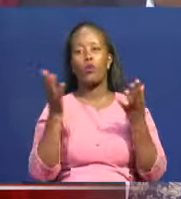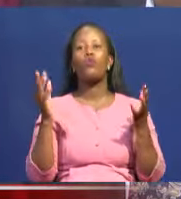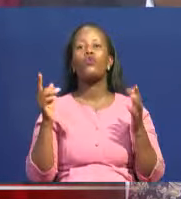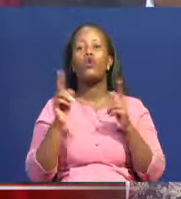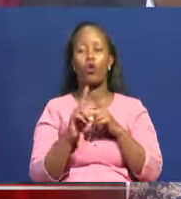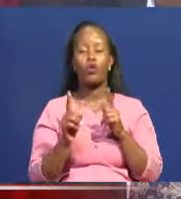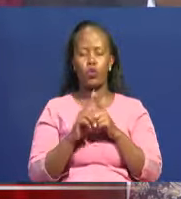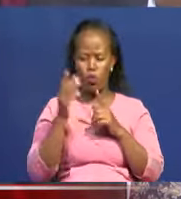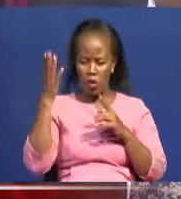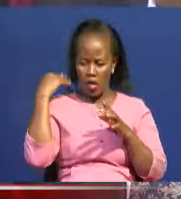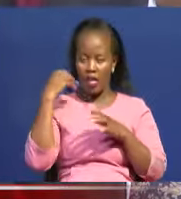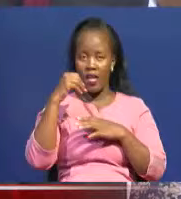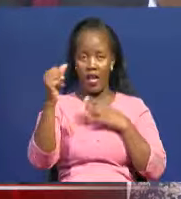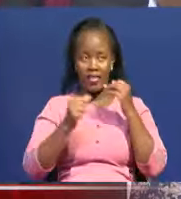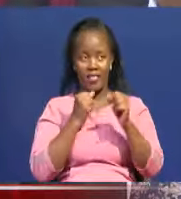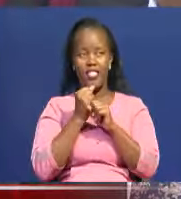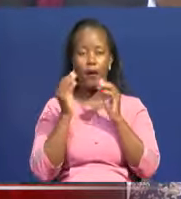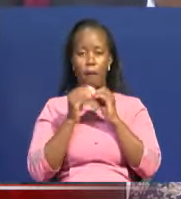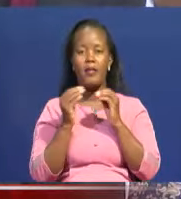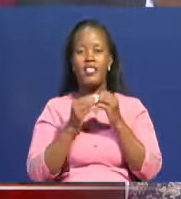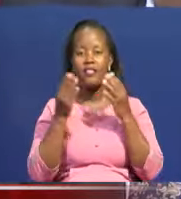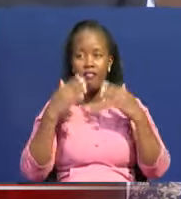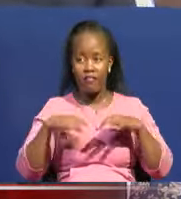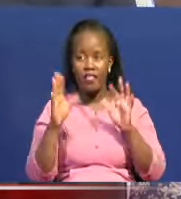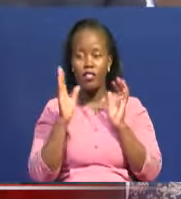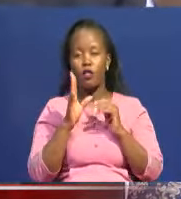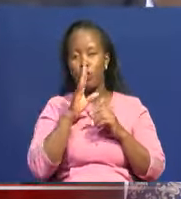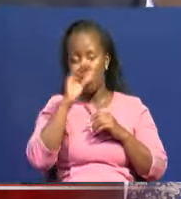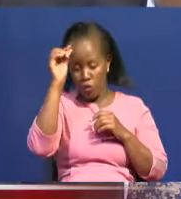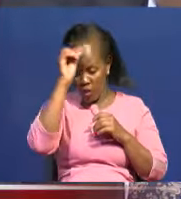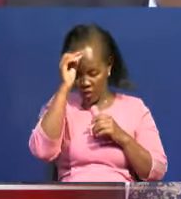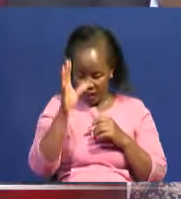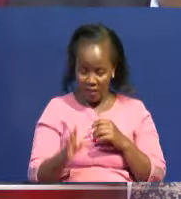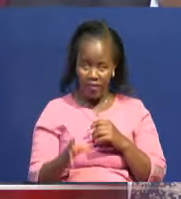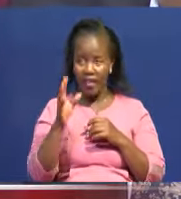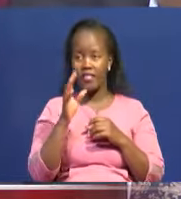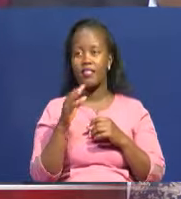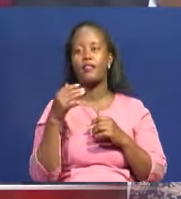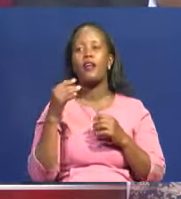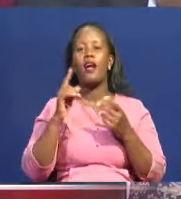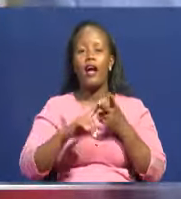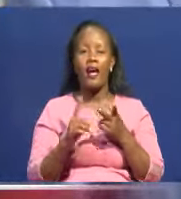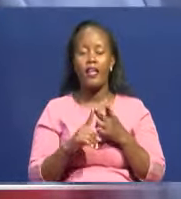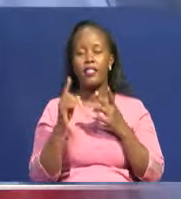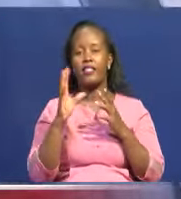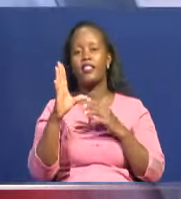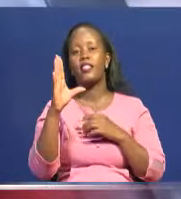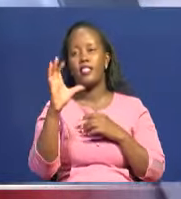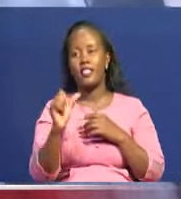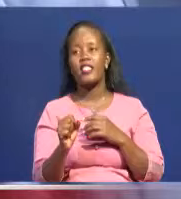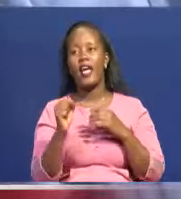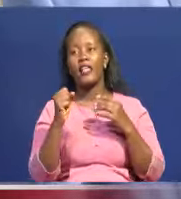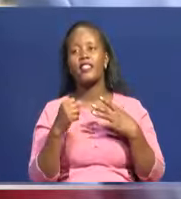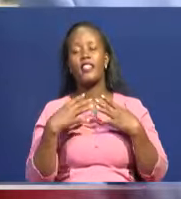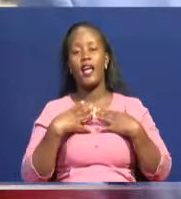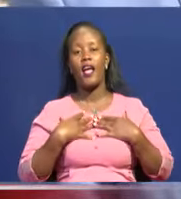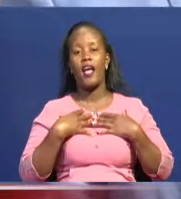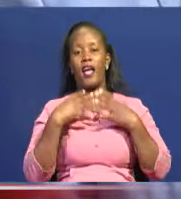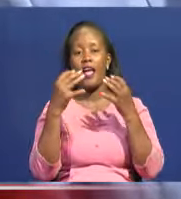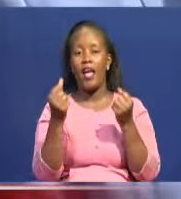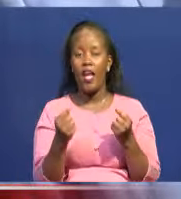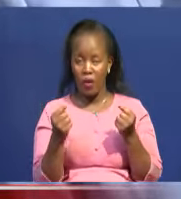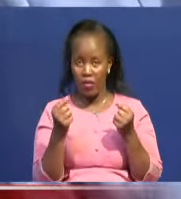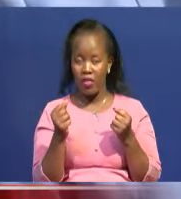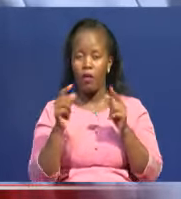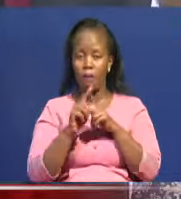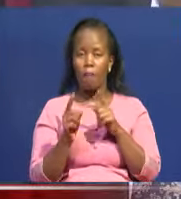in January of last year with the governors and the minister for health, OCS for health,